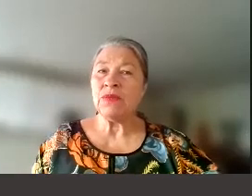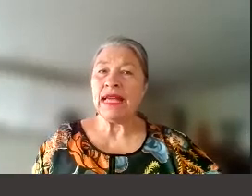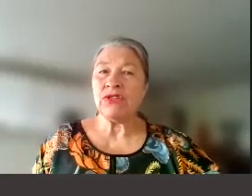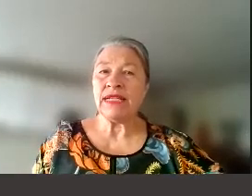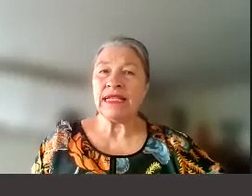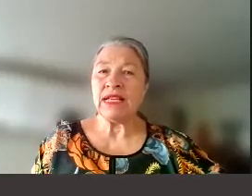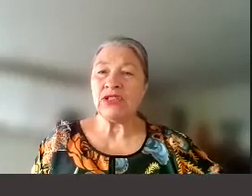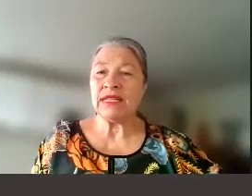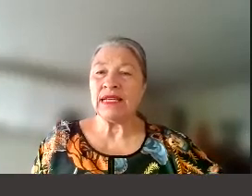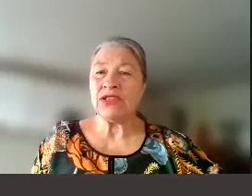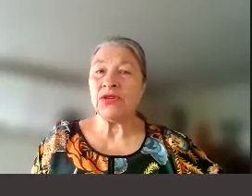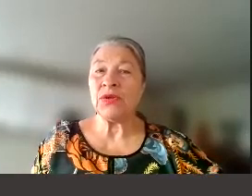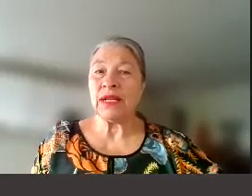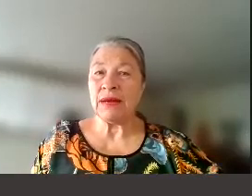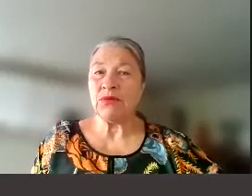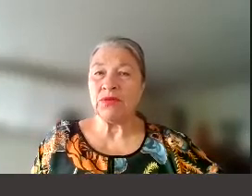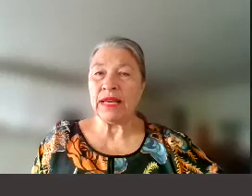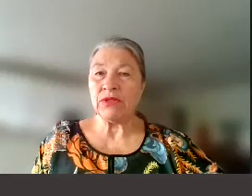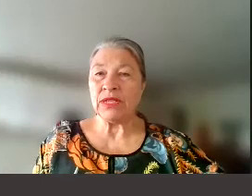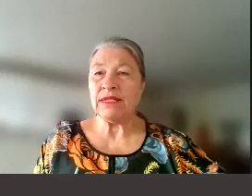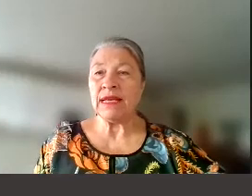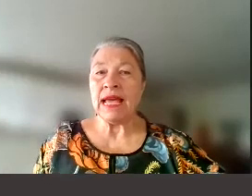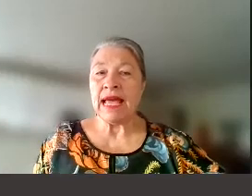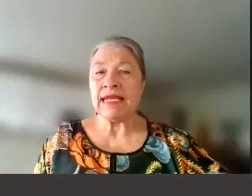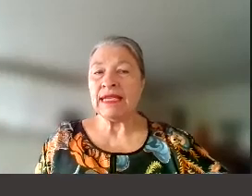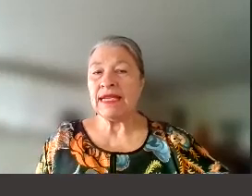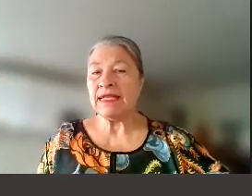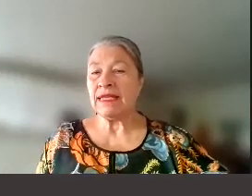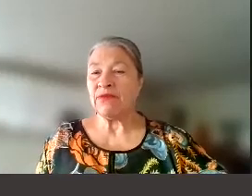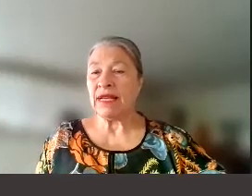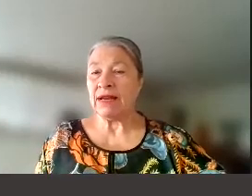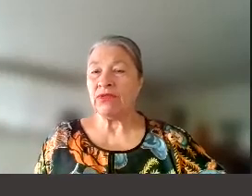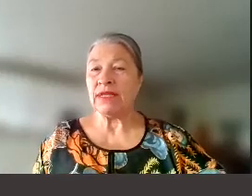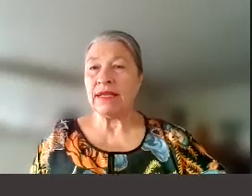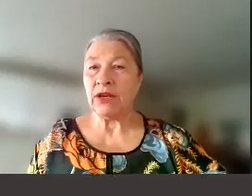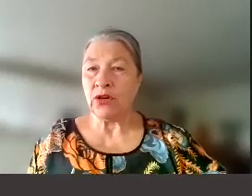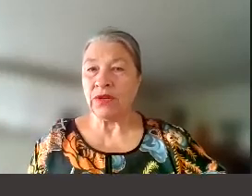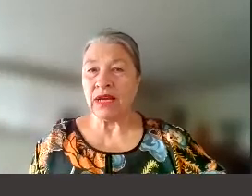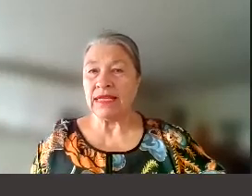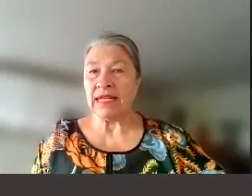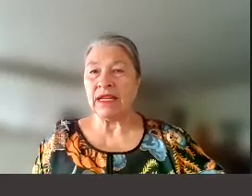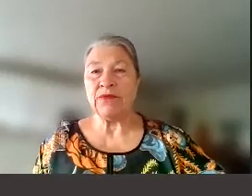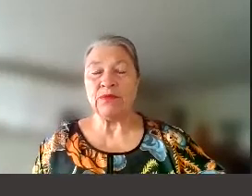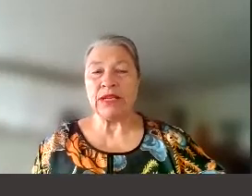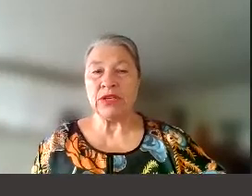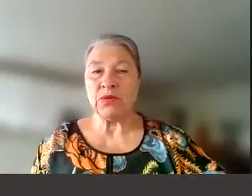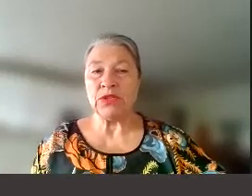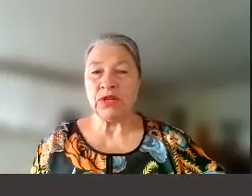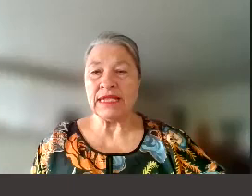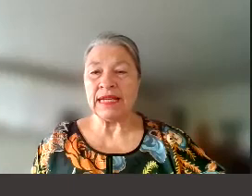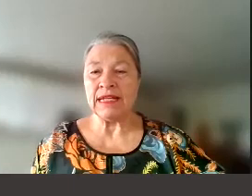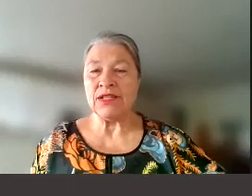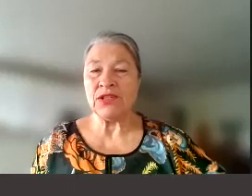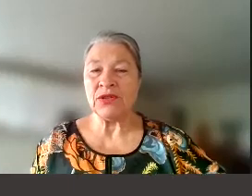And we had translations into a number of languages, and these are some of the languages that the COVID-19 information